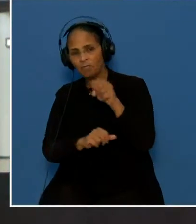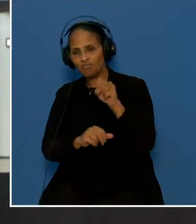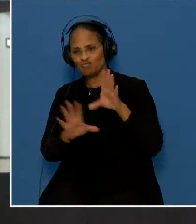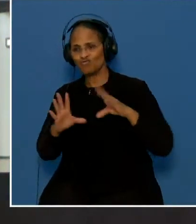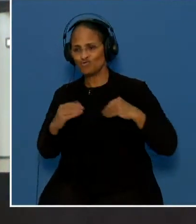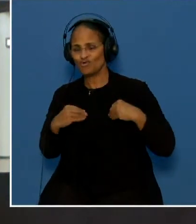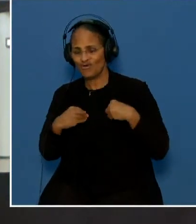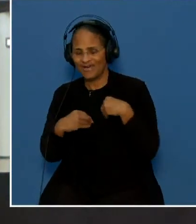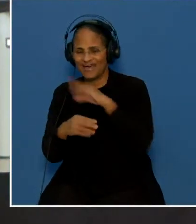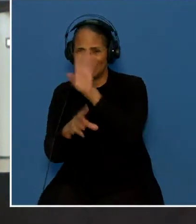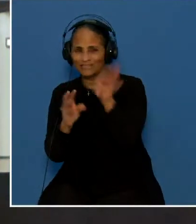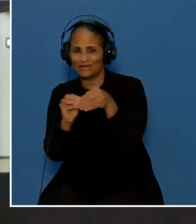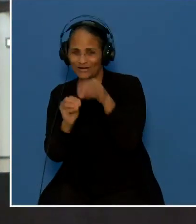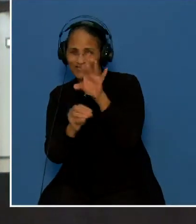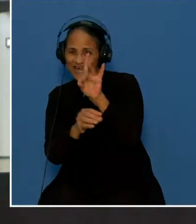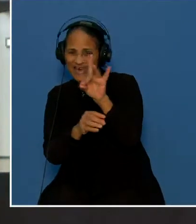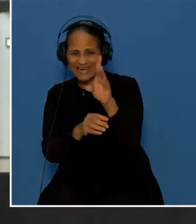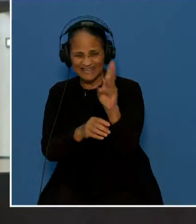of